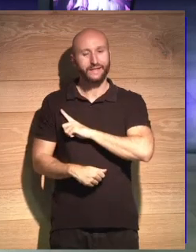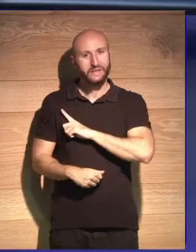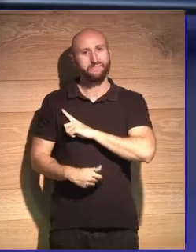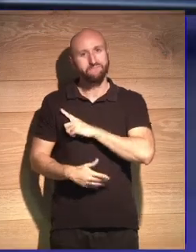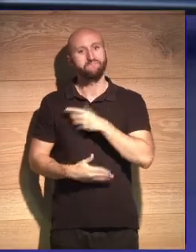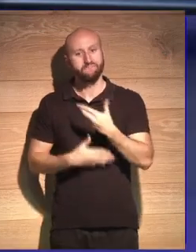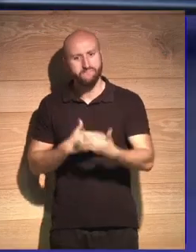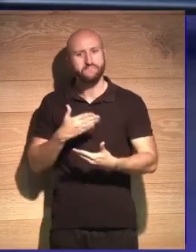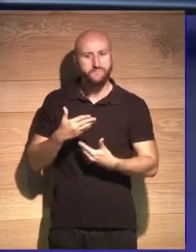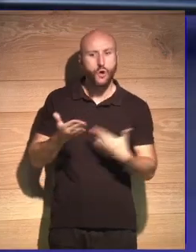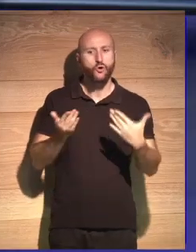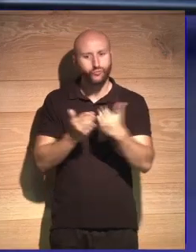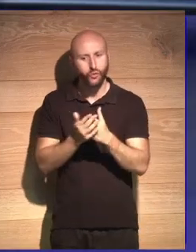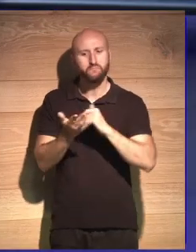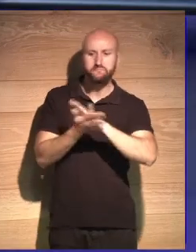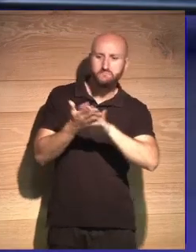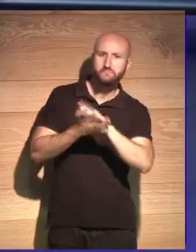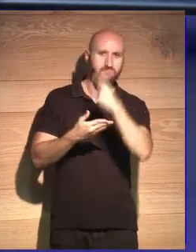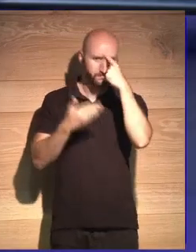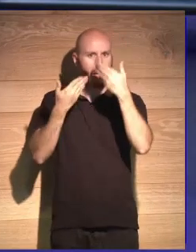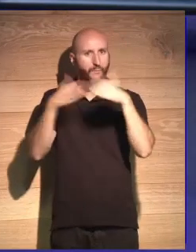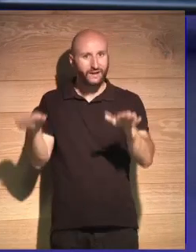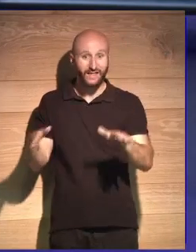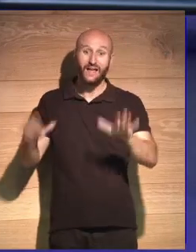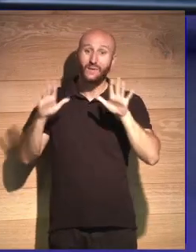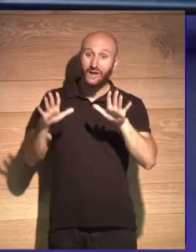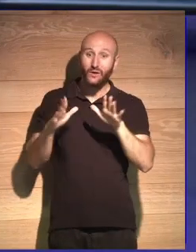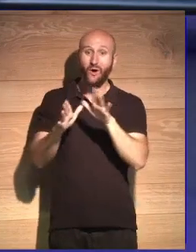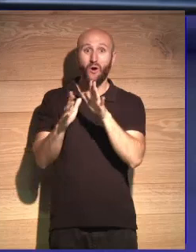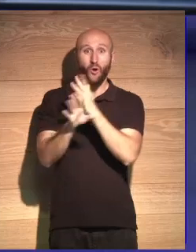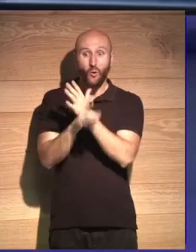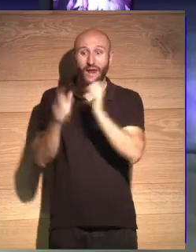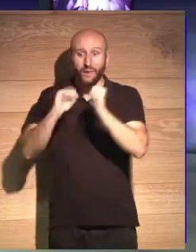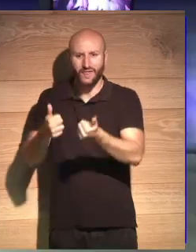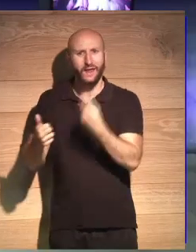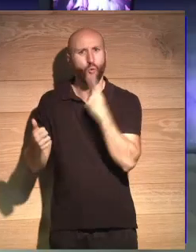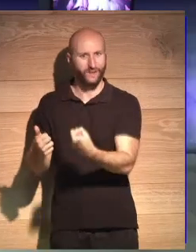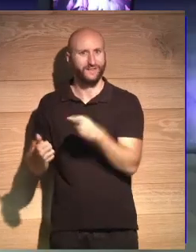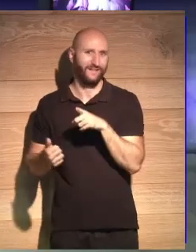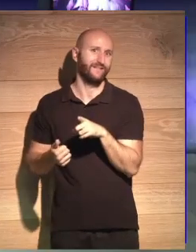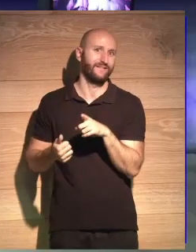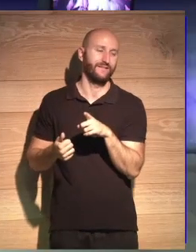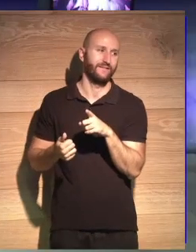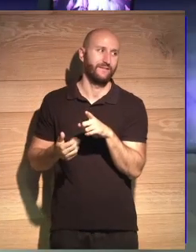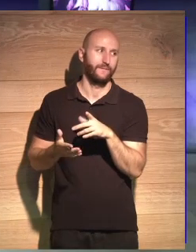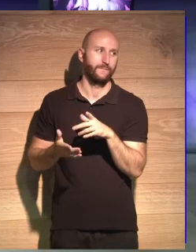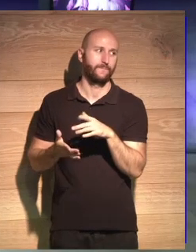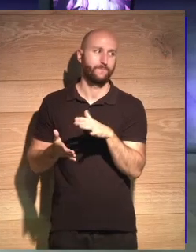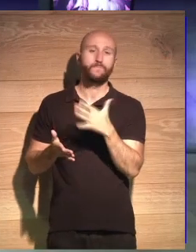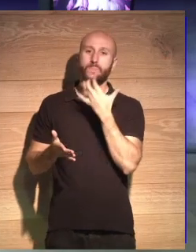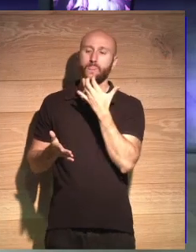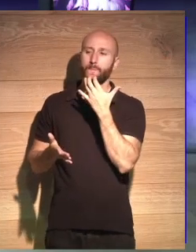doing silly stuff. But people who give me feedback tend to be open, but I find it difficult for them to start